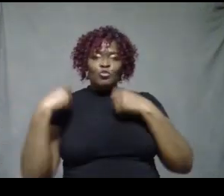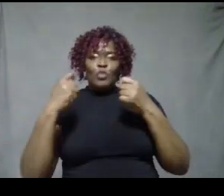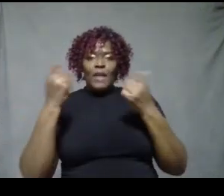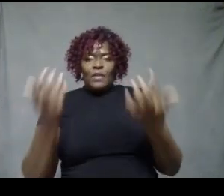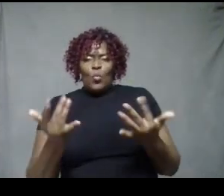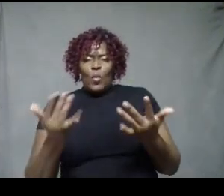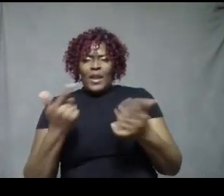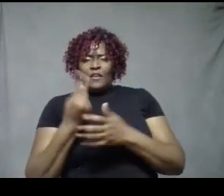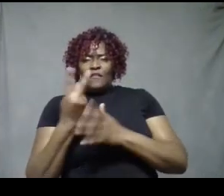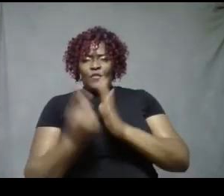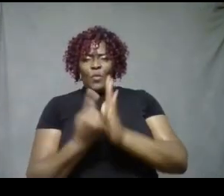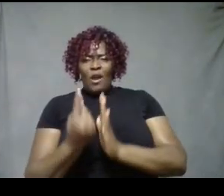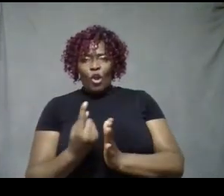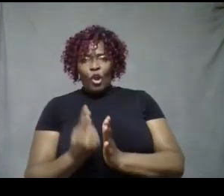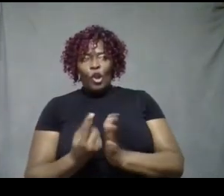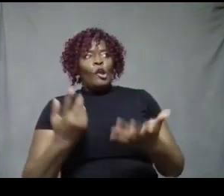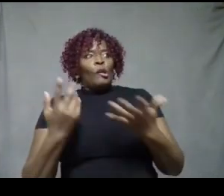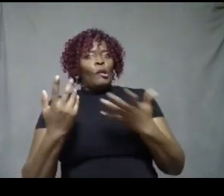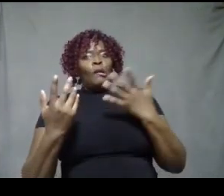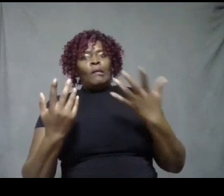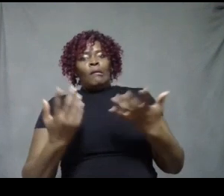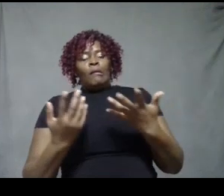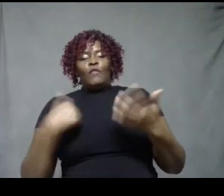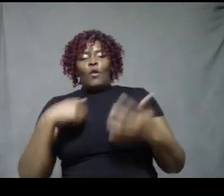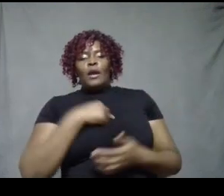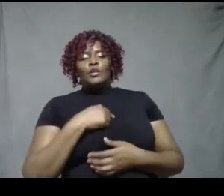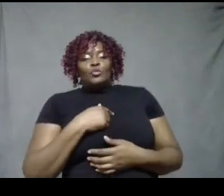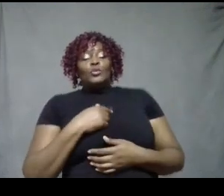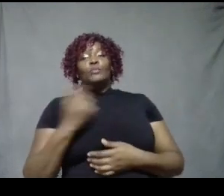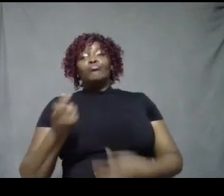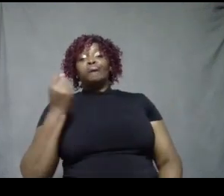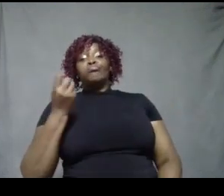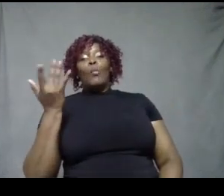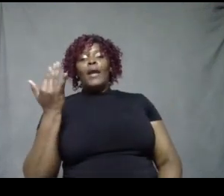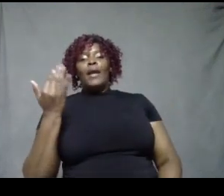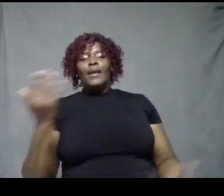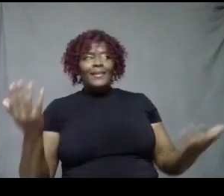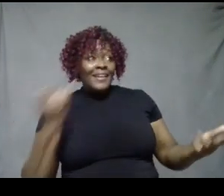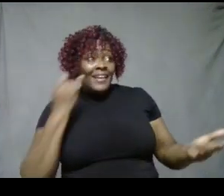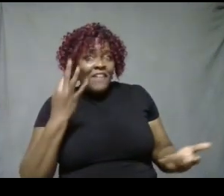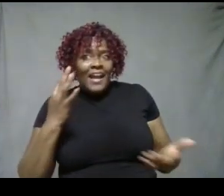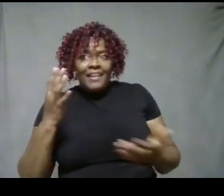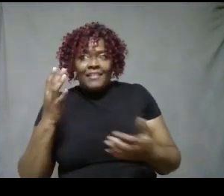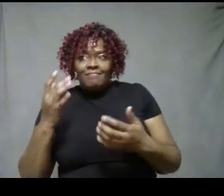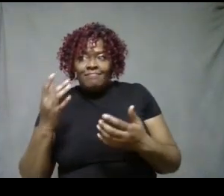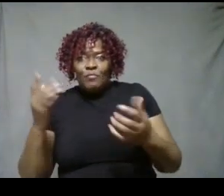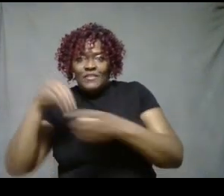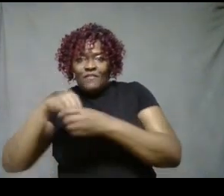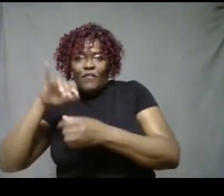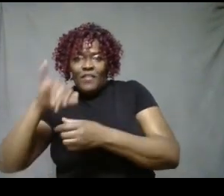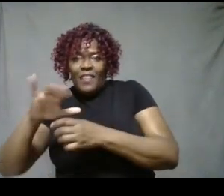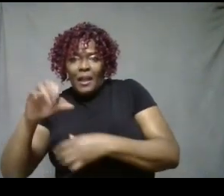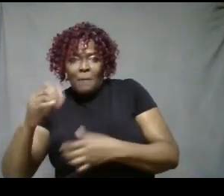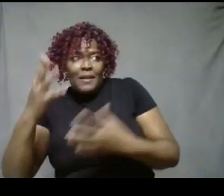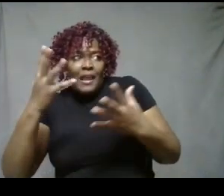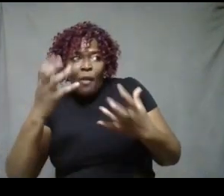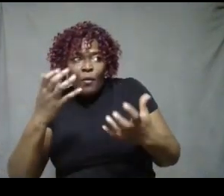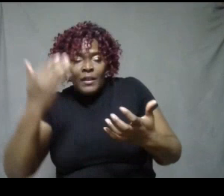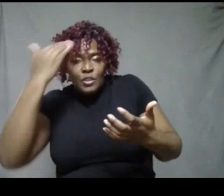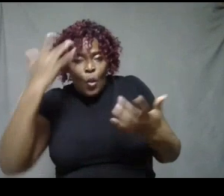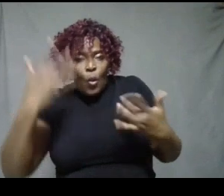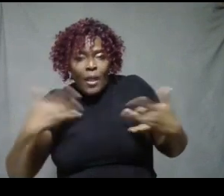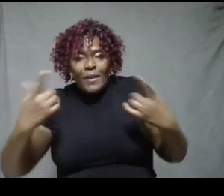just table it. And if I were them, I would like to at least know what's happening or maybe have a little bit of discussion if that's beneficial.